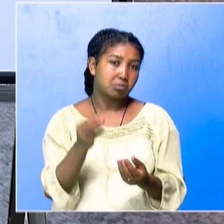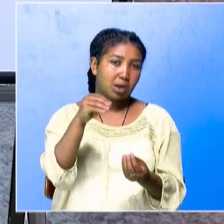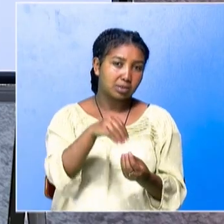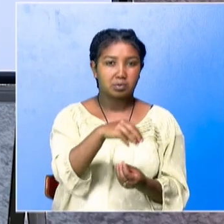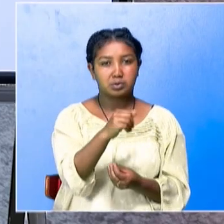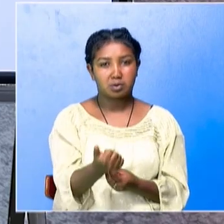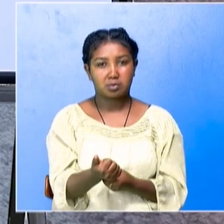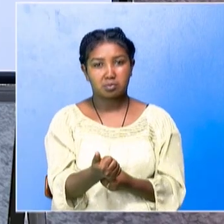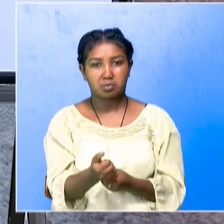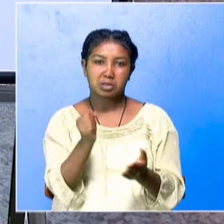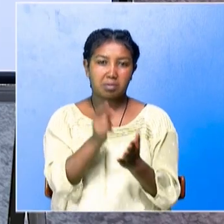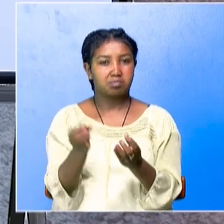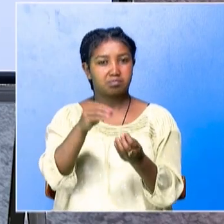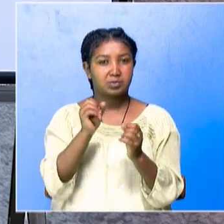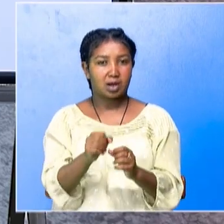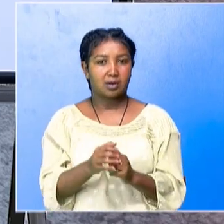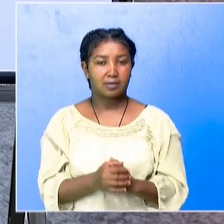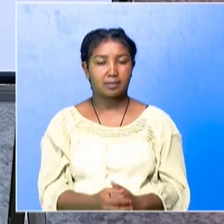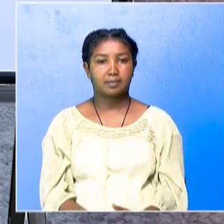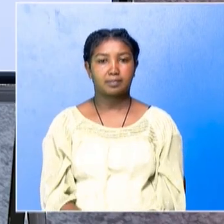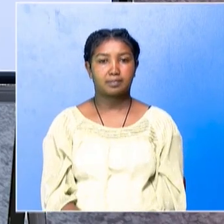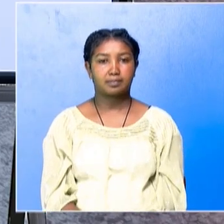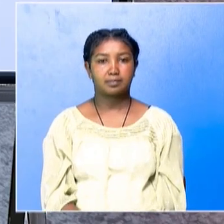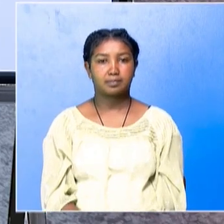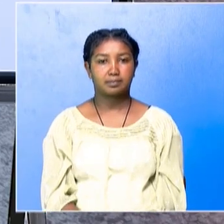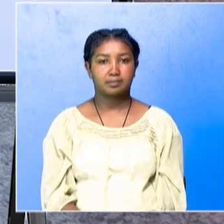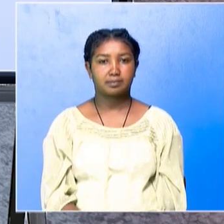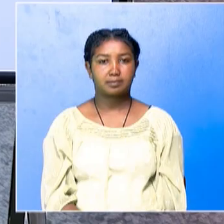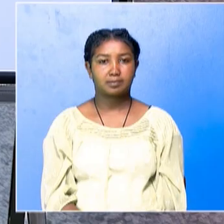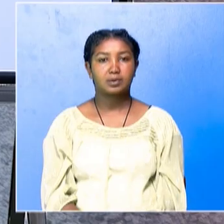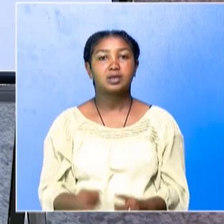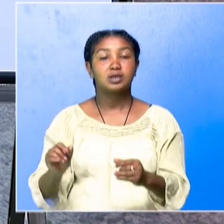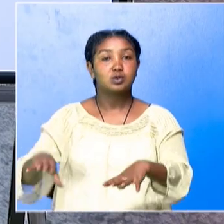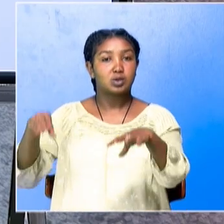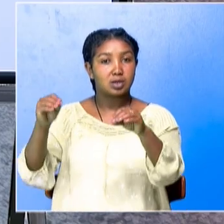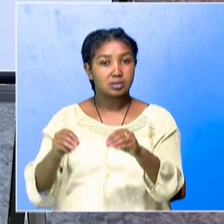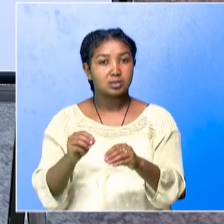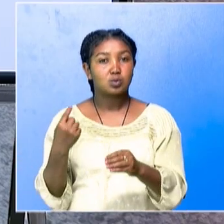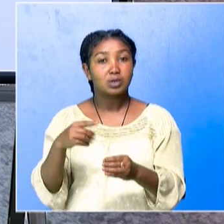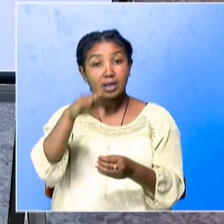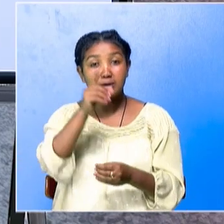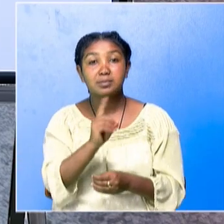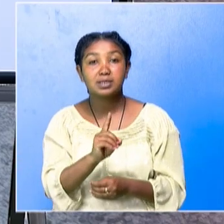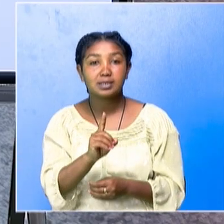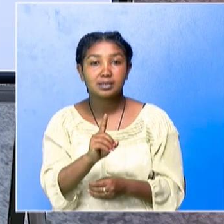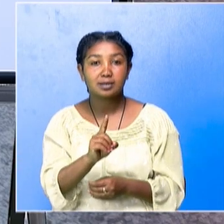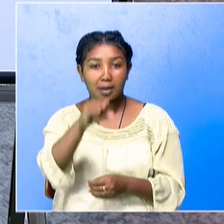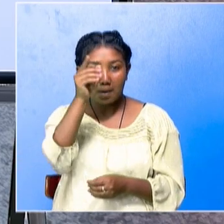also more example from what? Advice. Students, we were discussing about what?